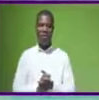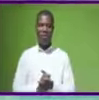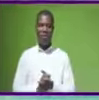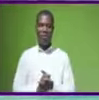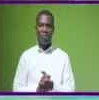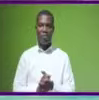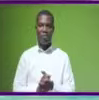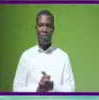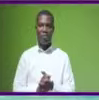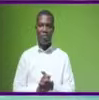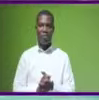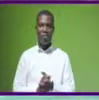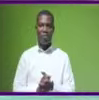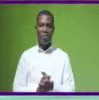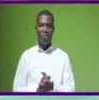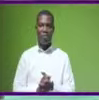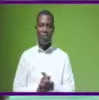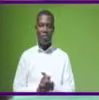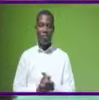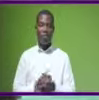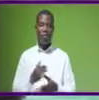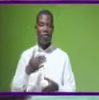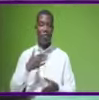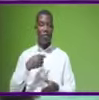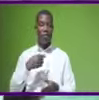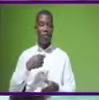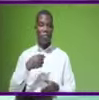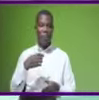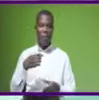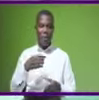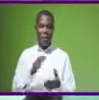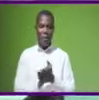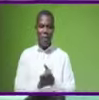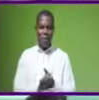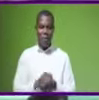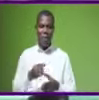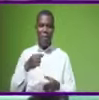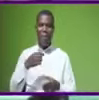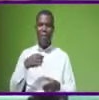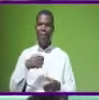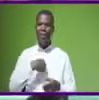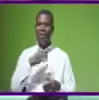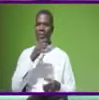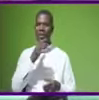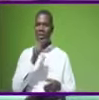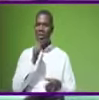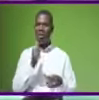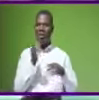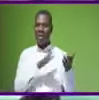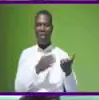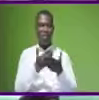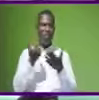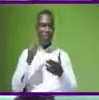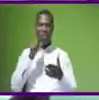na sabe me maame nwu danti minim ayie ho hwe